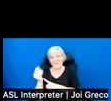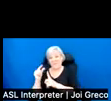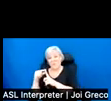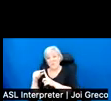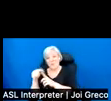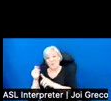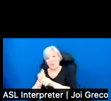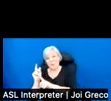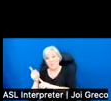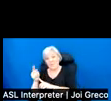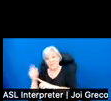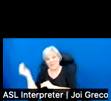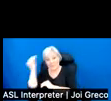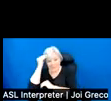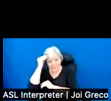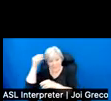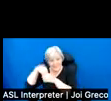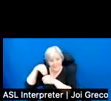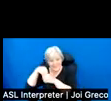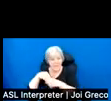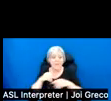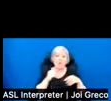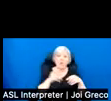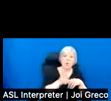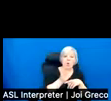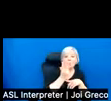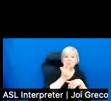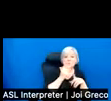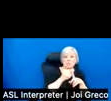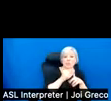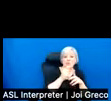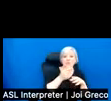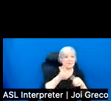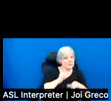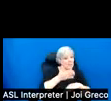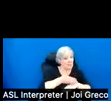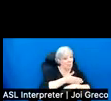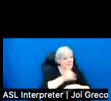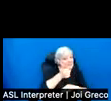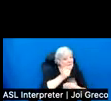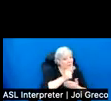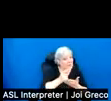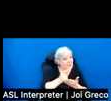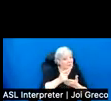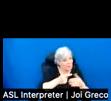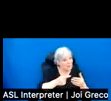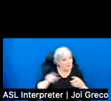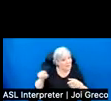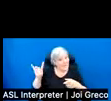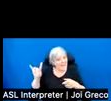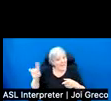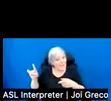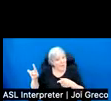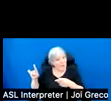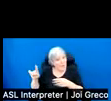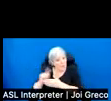an implant versus 2 words a minute and not have the implant, but still improving because we're only 10 weeks in. So those are the things that you need to think